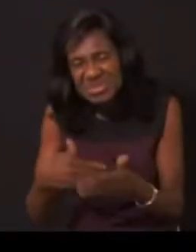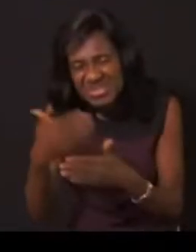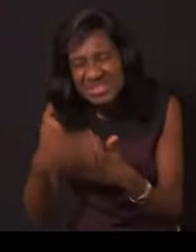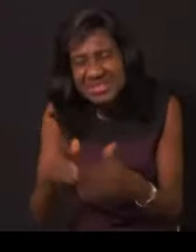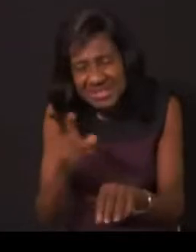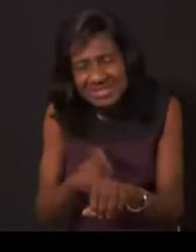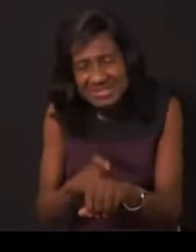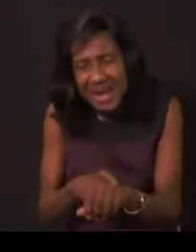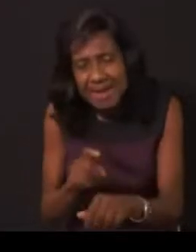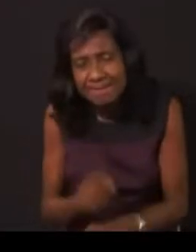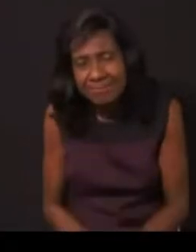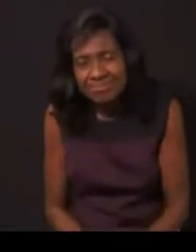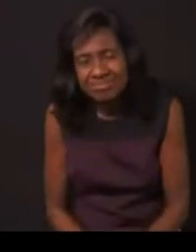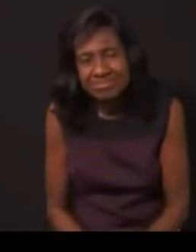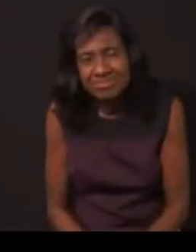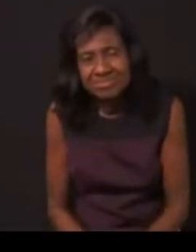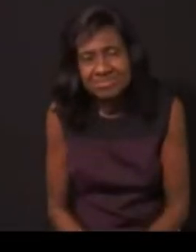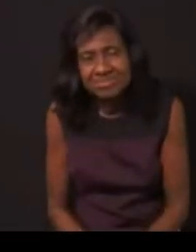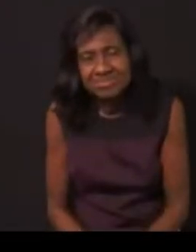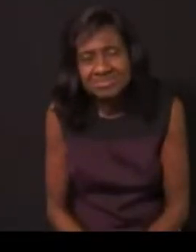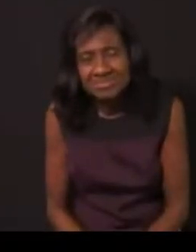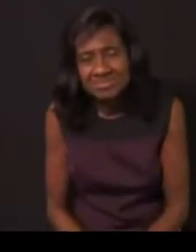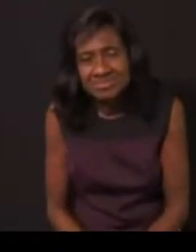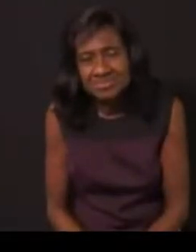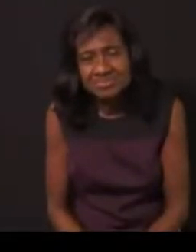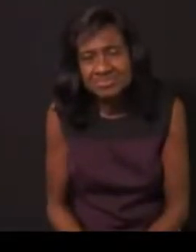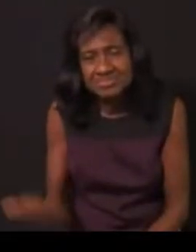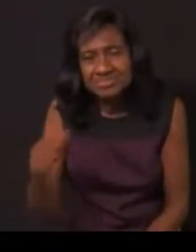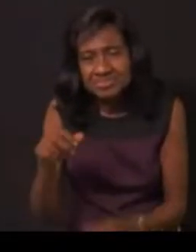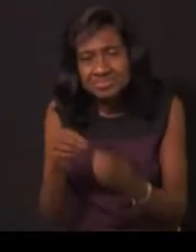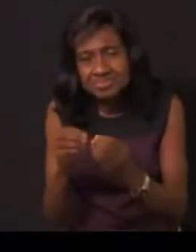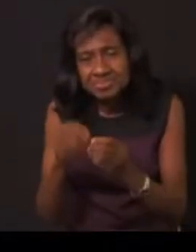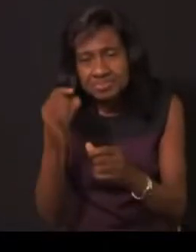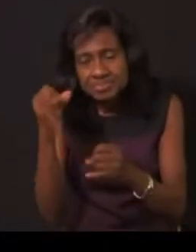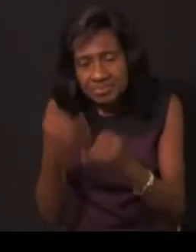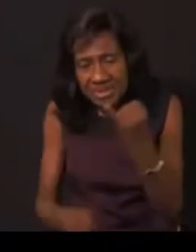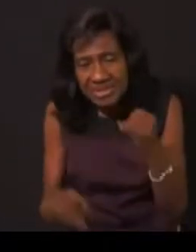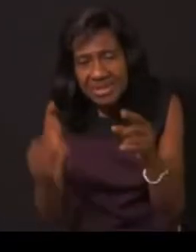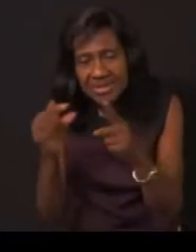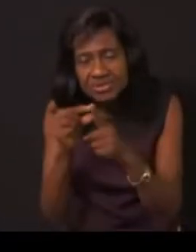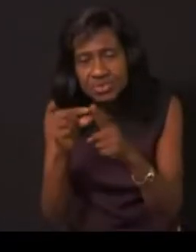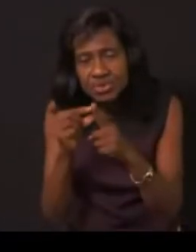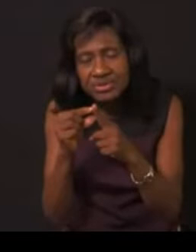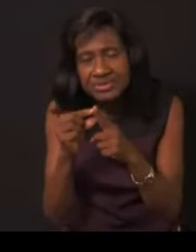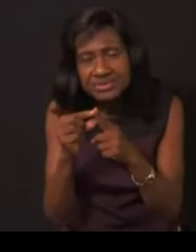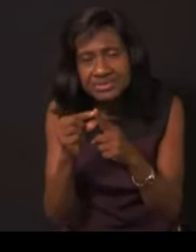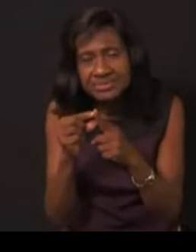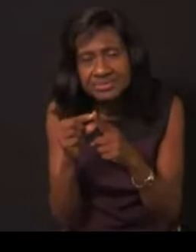Thank you. Thank you very much there. Any final words from members of the panel?